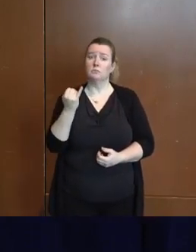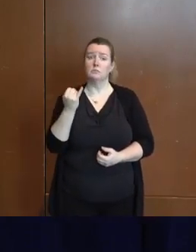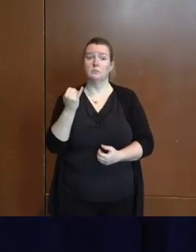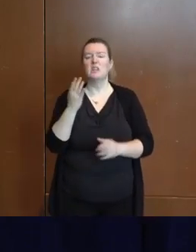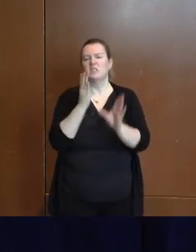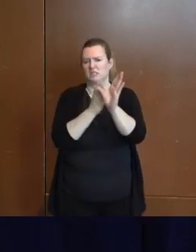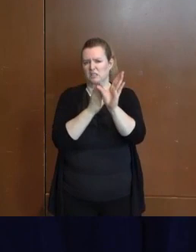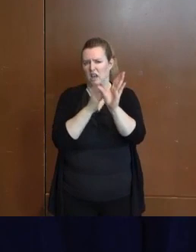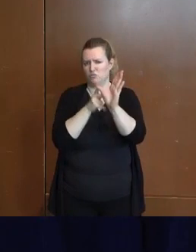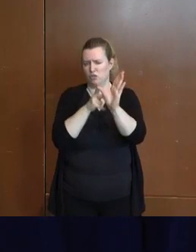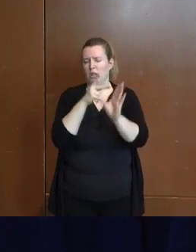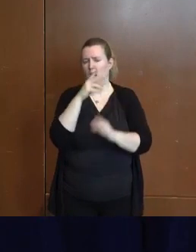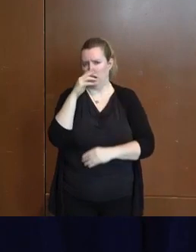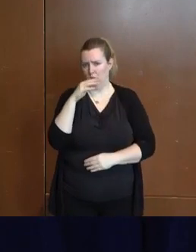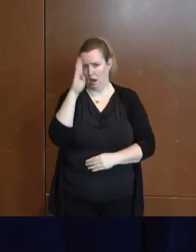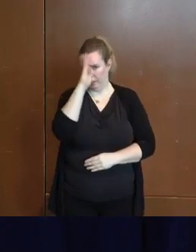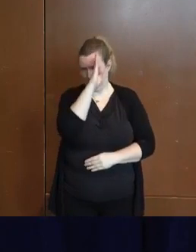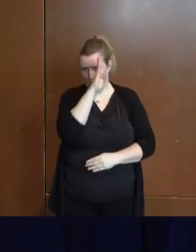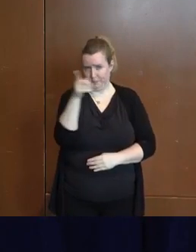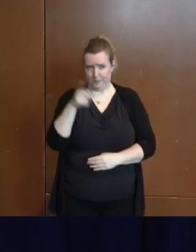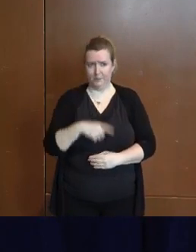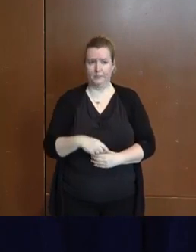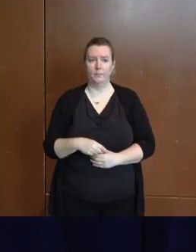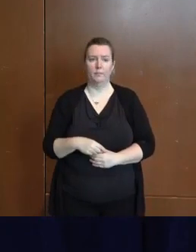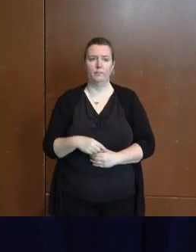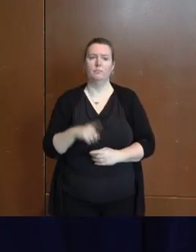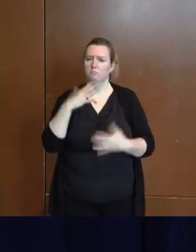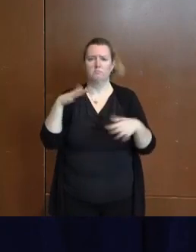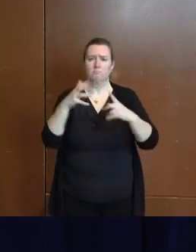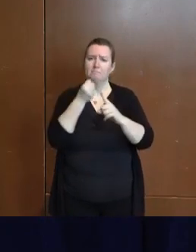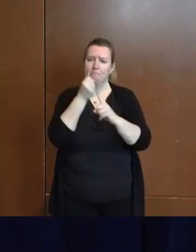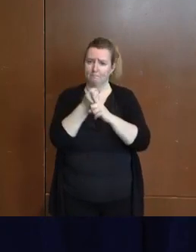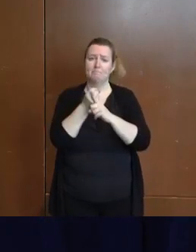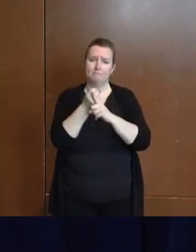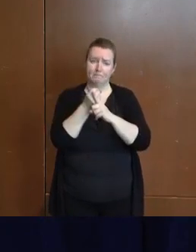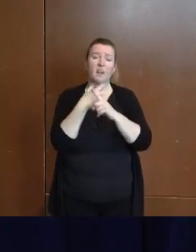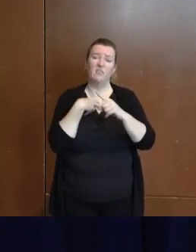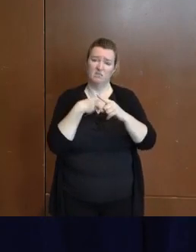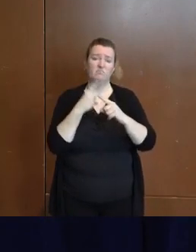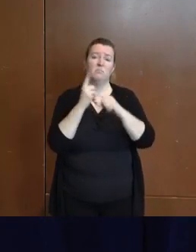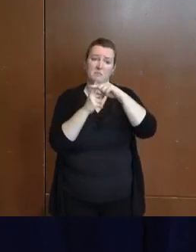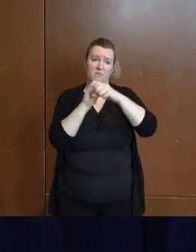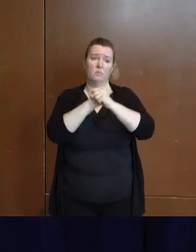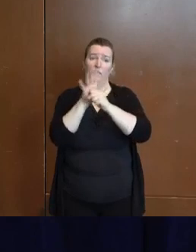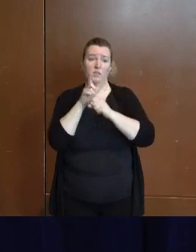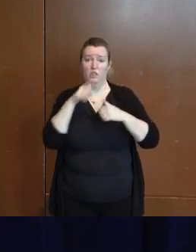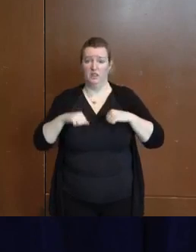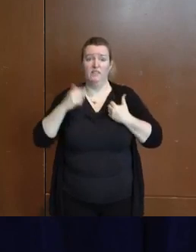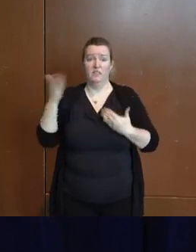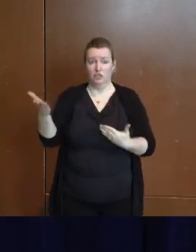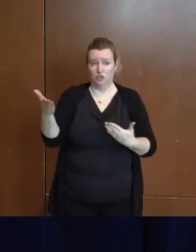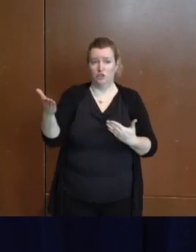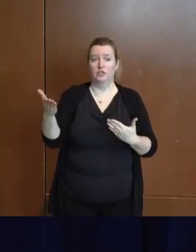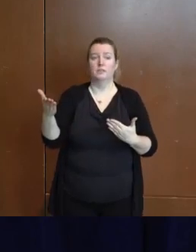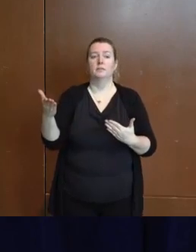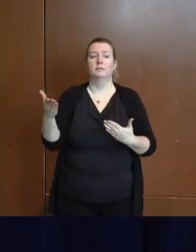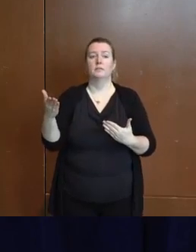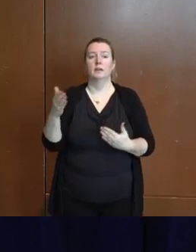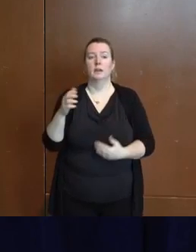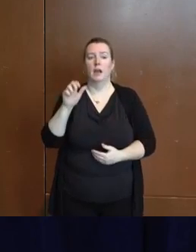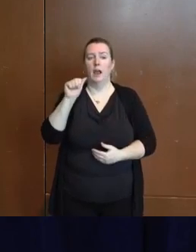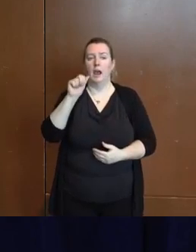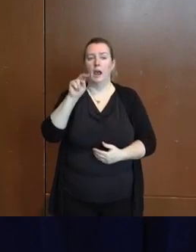has been affected. Ann Klein Forensic Center has one resident who tested positive for COVID-19.